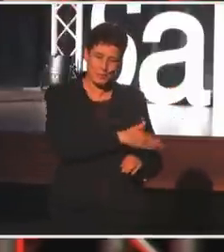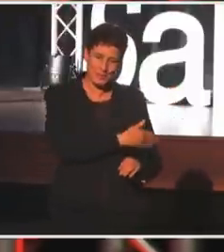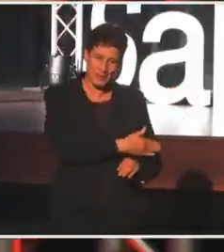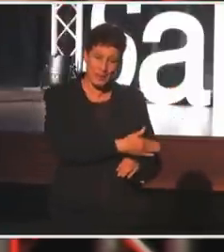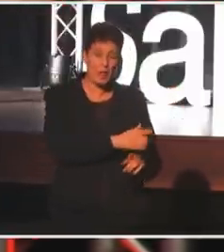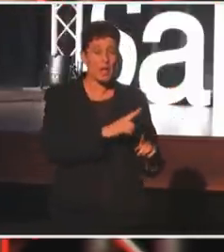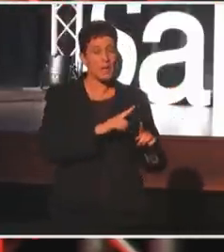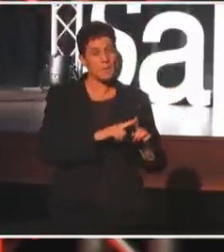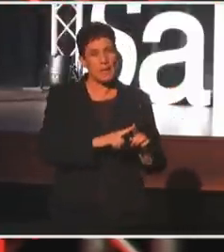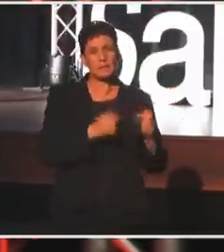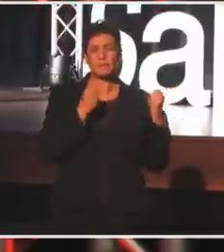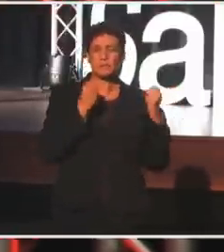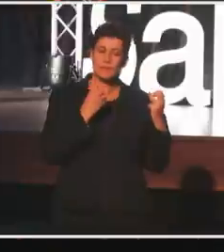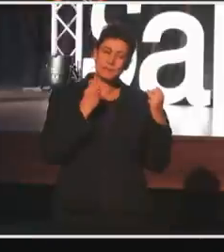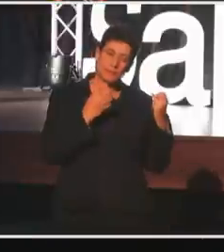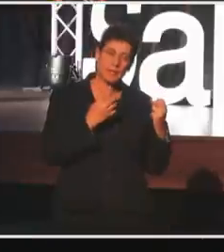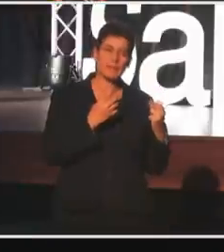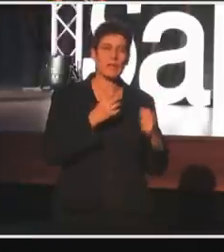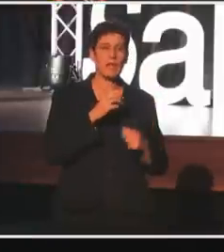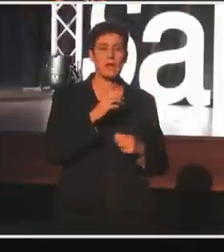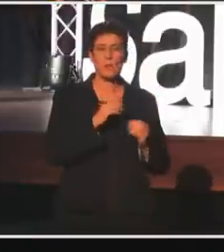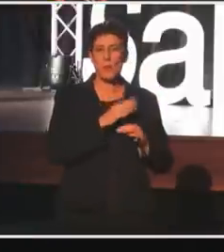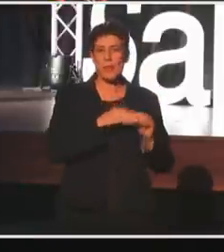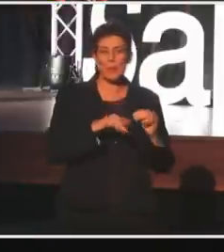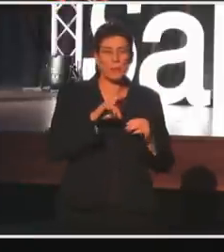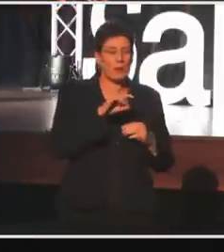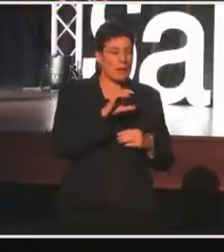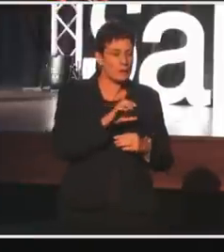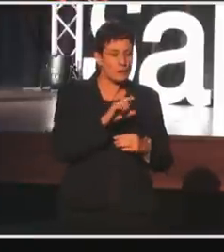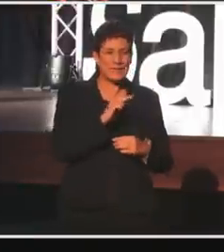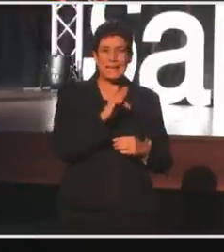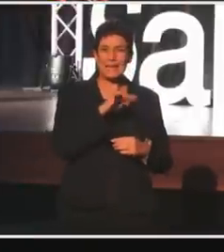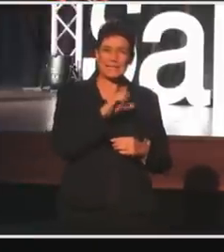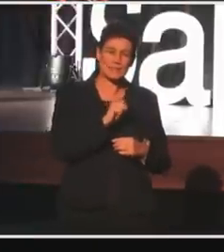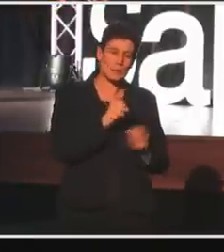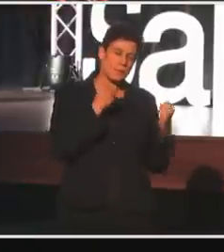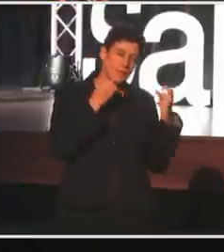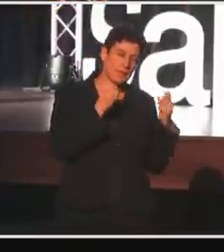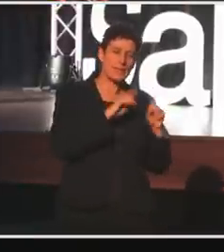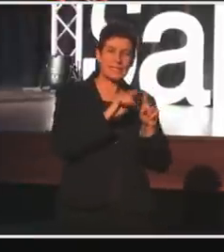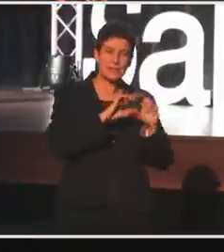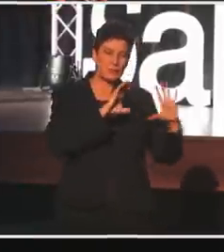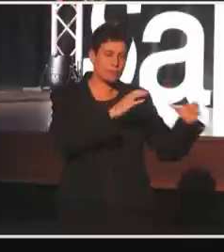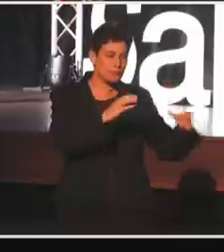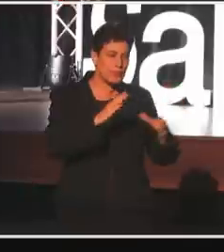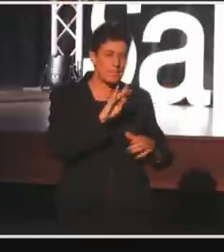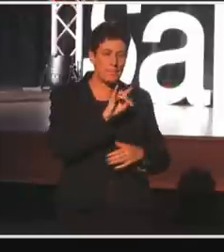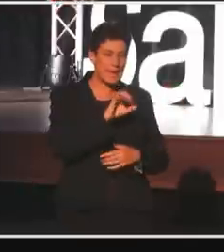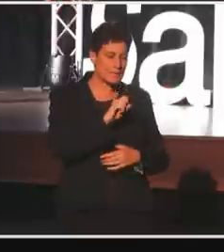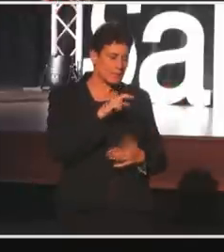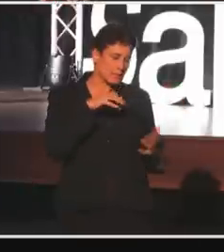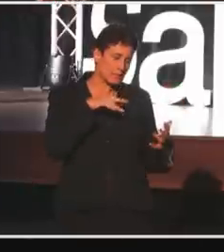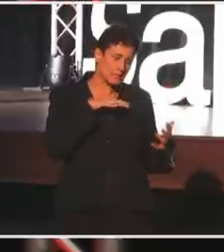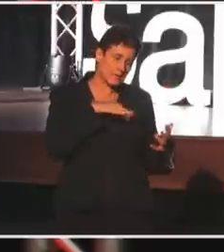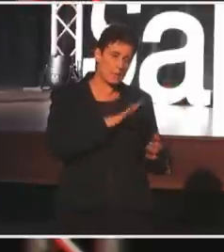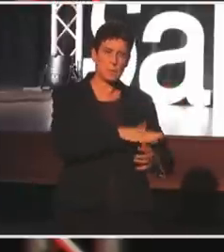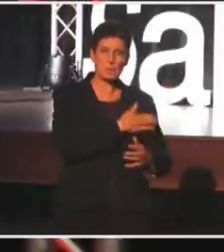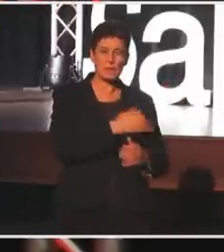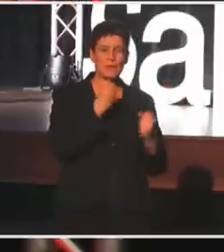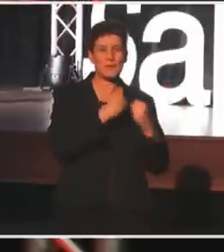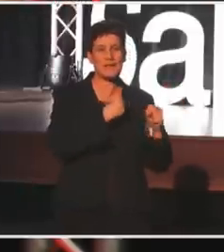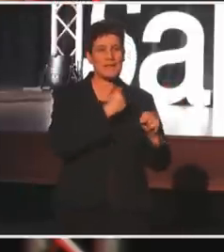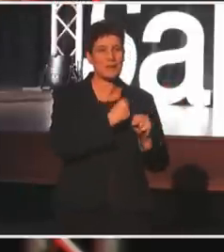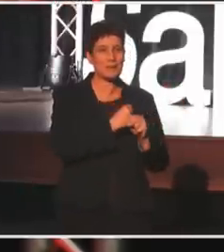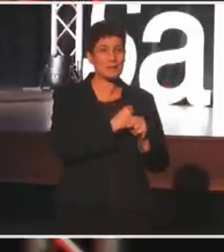I've played hundreds of gigs with dozens of bands and spent many years studying music, including